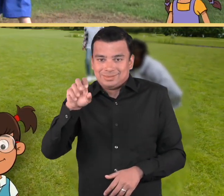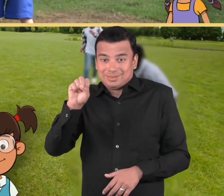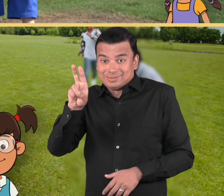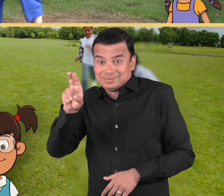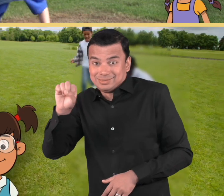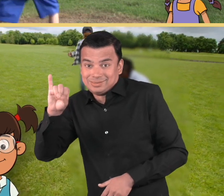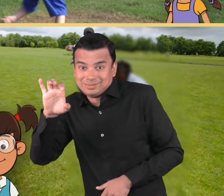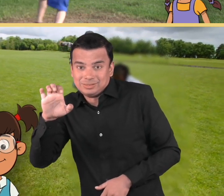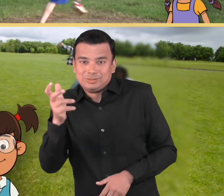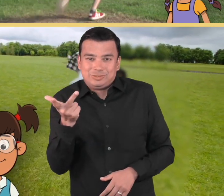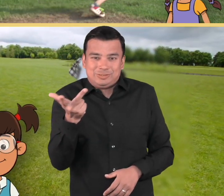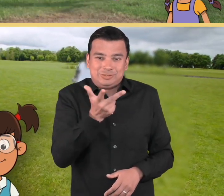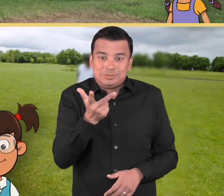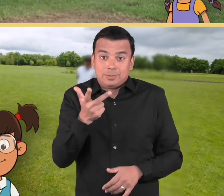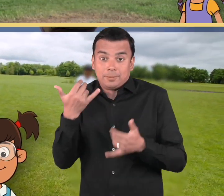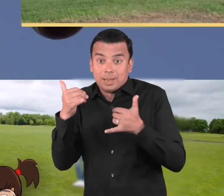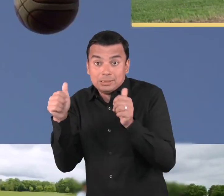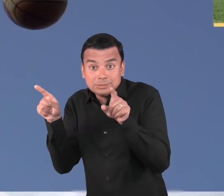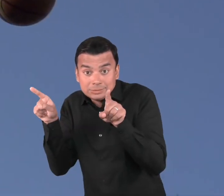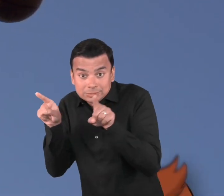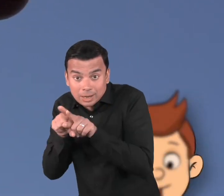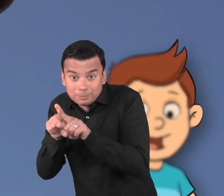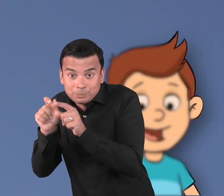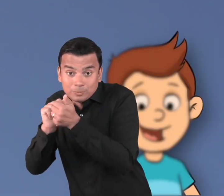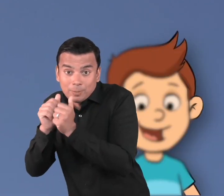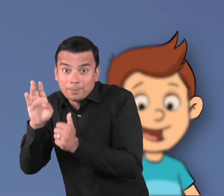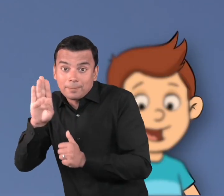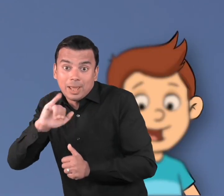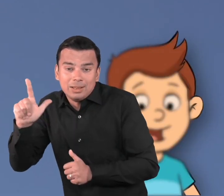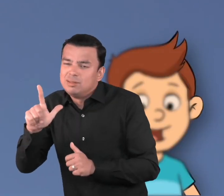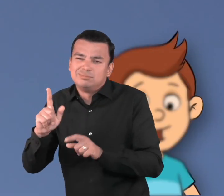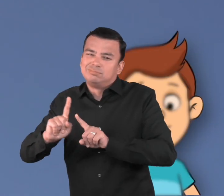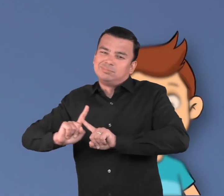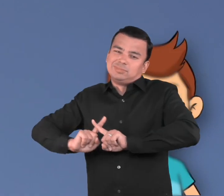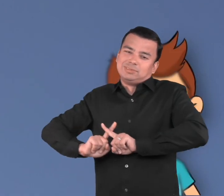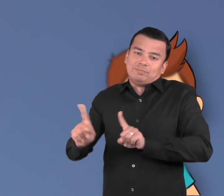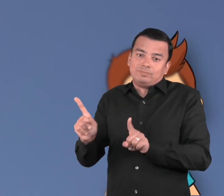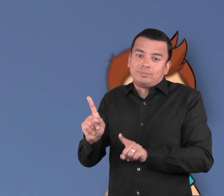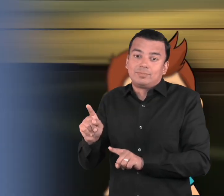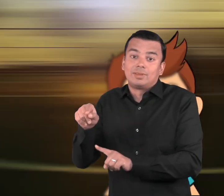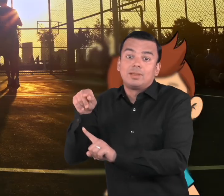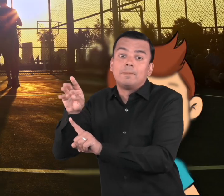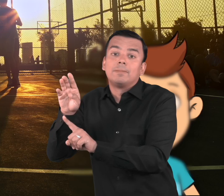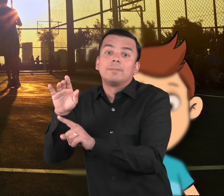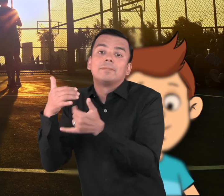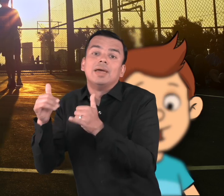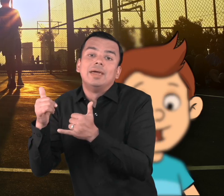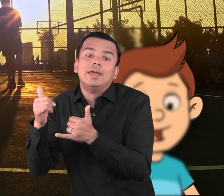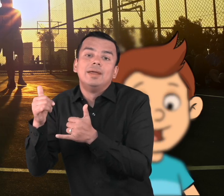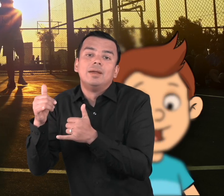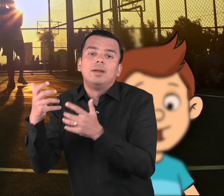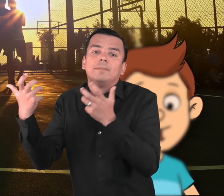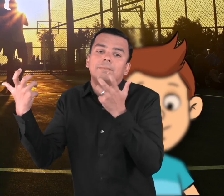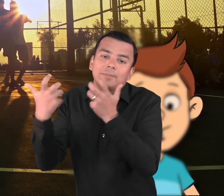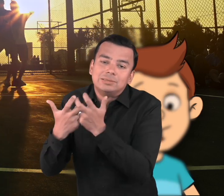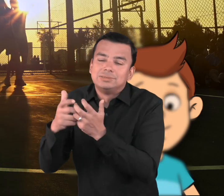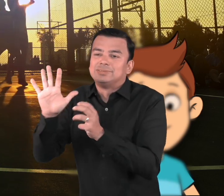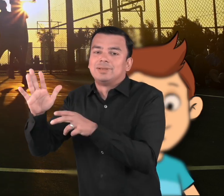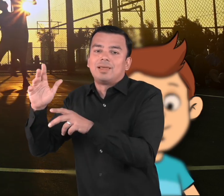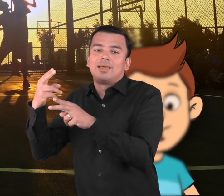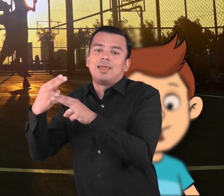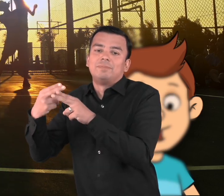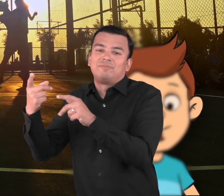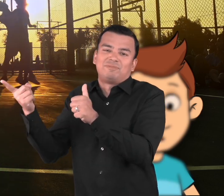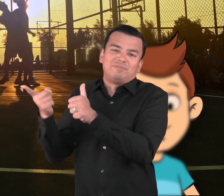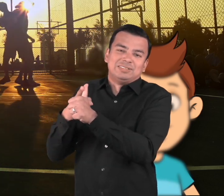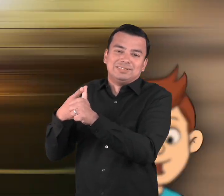and Susie do not play the same sport as Bill. And Bill plays a sport that starts with the first